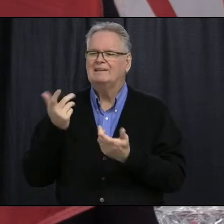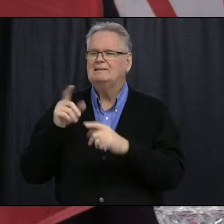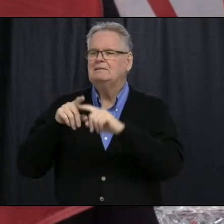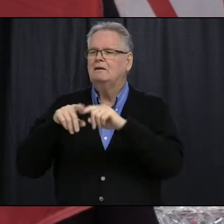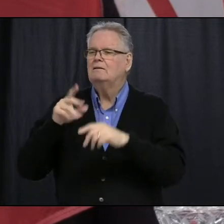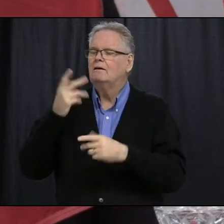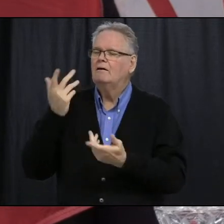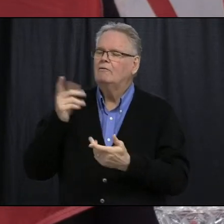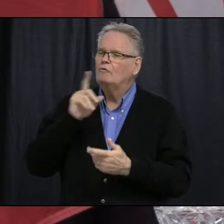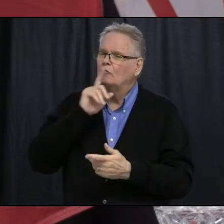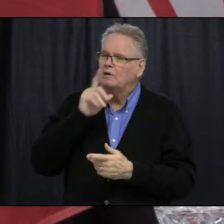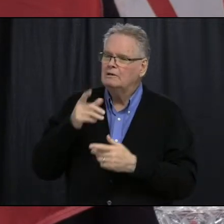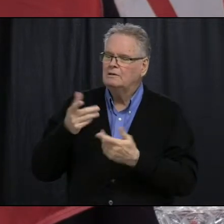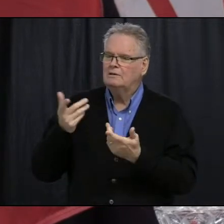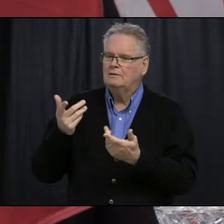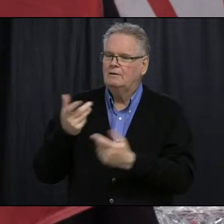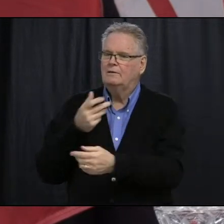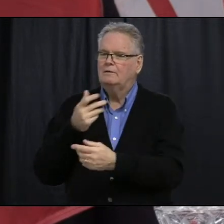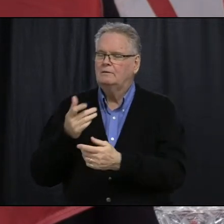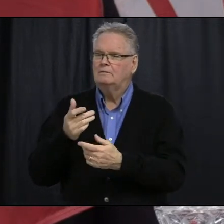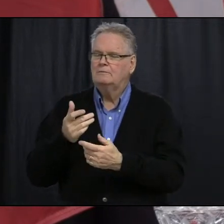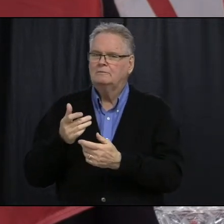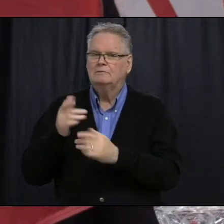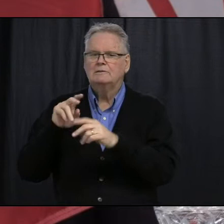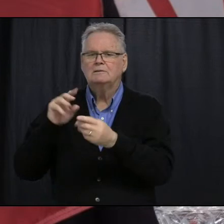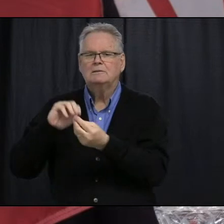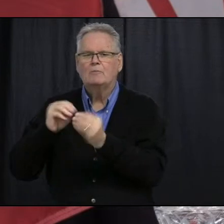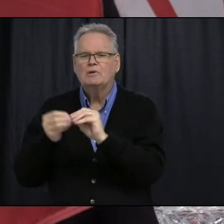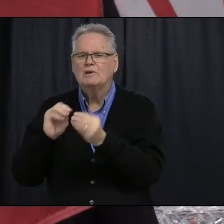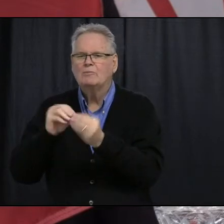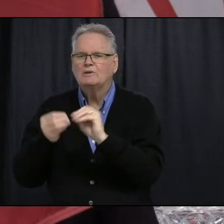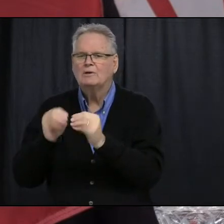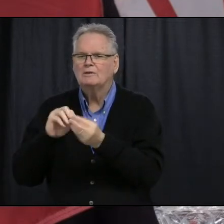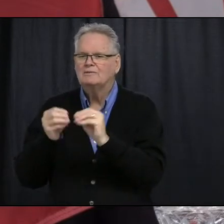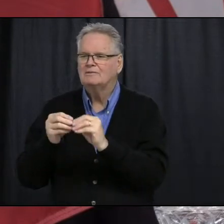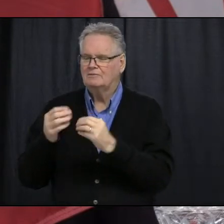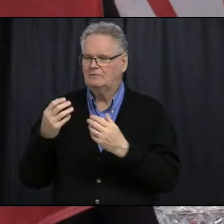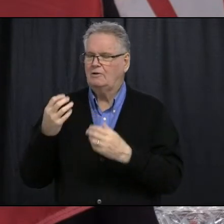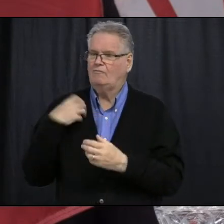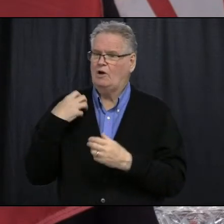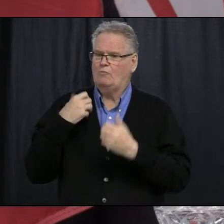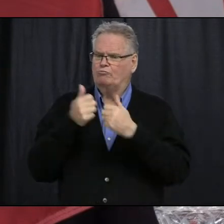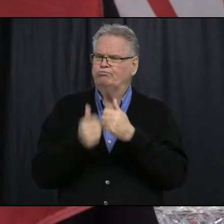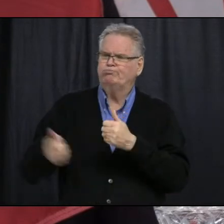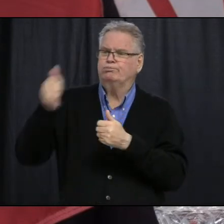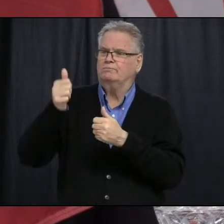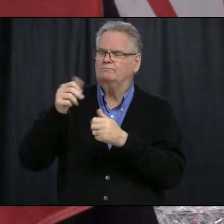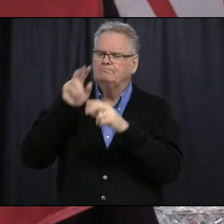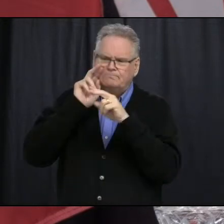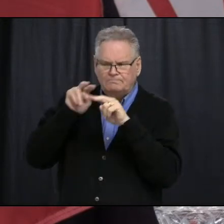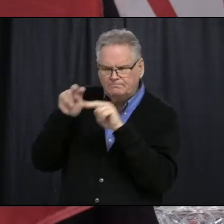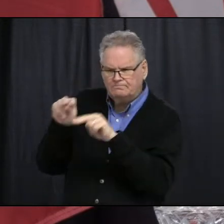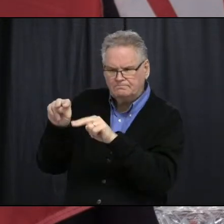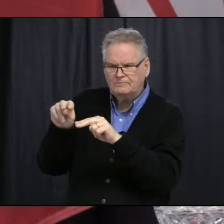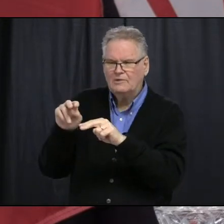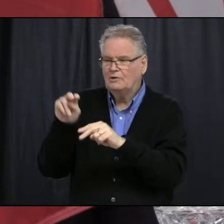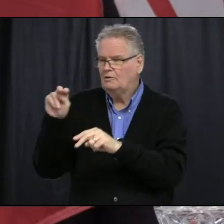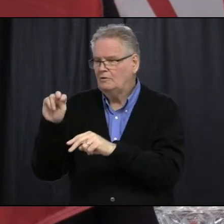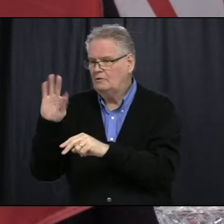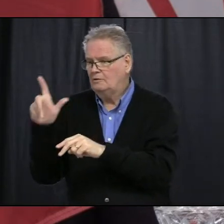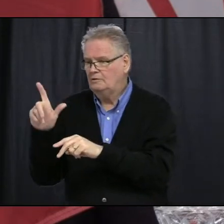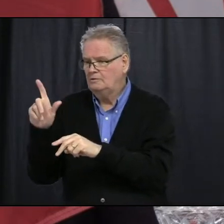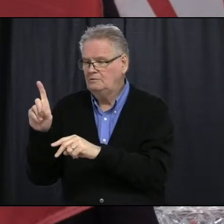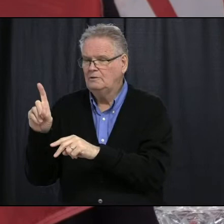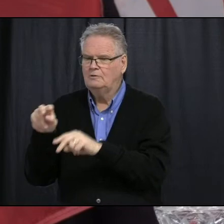health meant that they would do things in a slightly different phase, but pretty well everybody would be lined up by July. This was